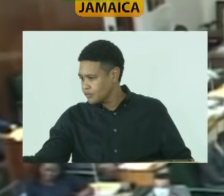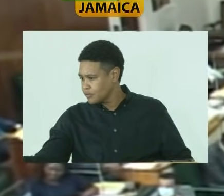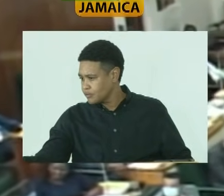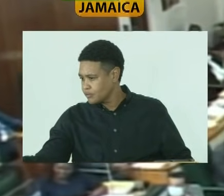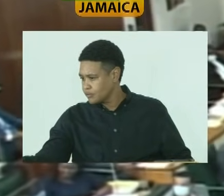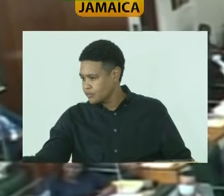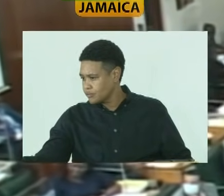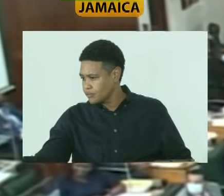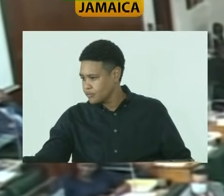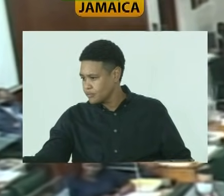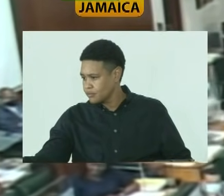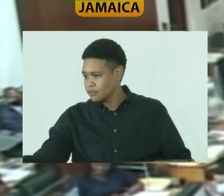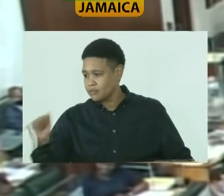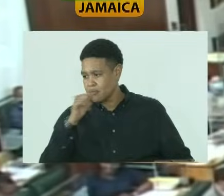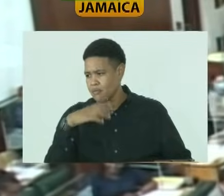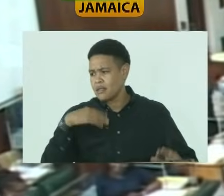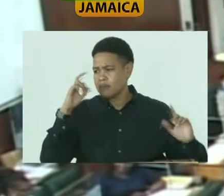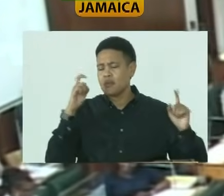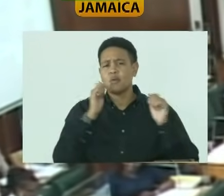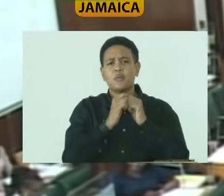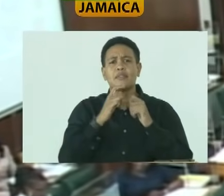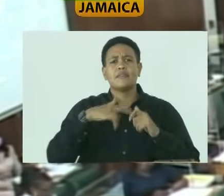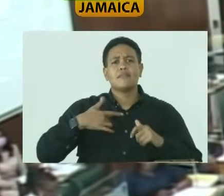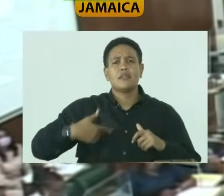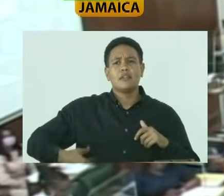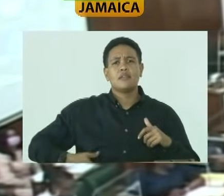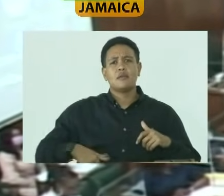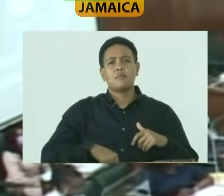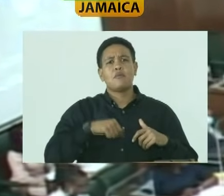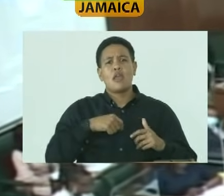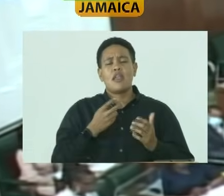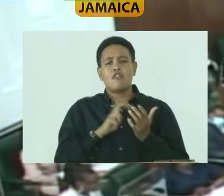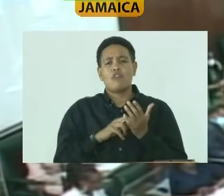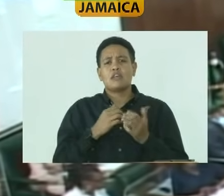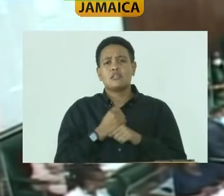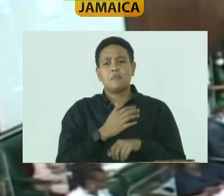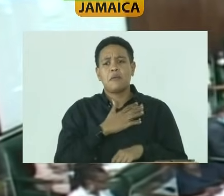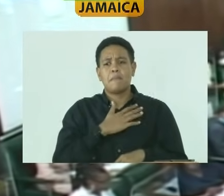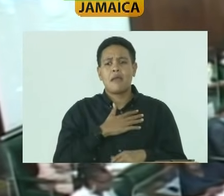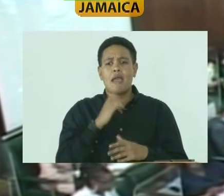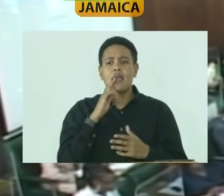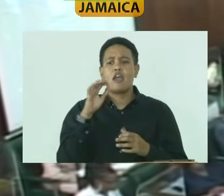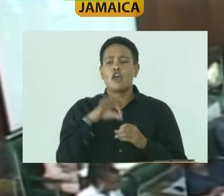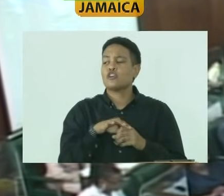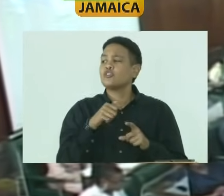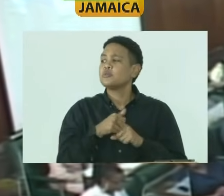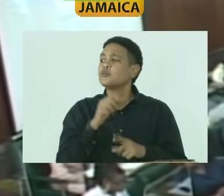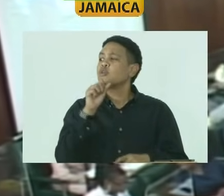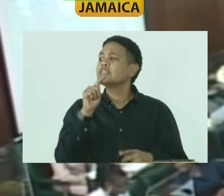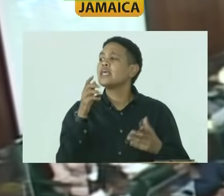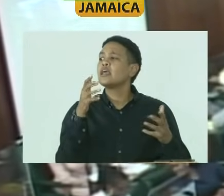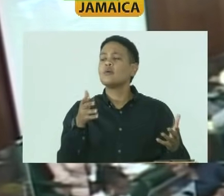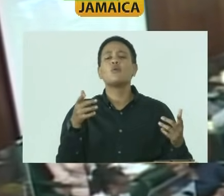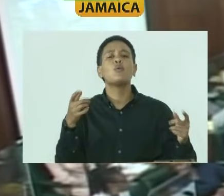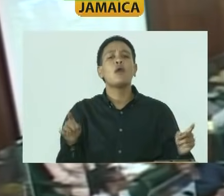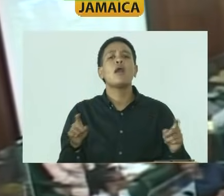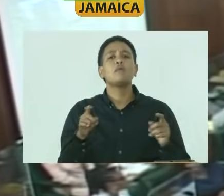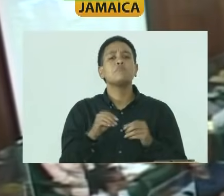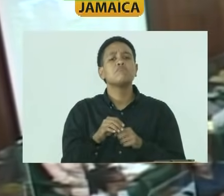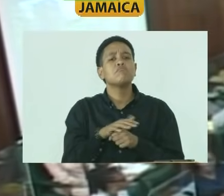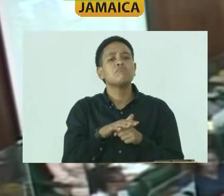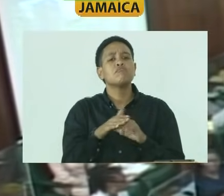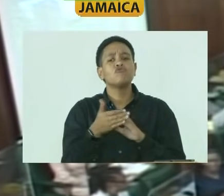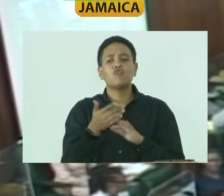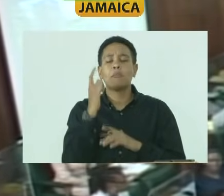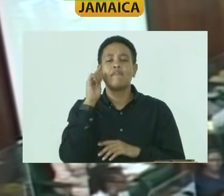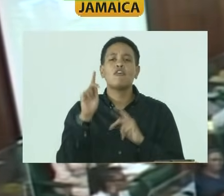Speaker, it is with a great sense of pride that I rise to make my contribution to the state of the constituency debate on